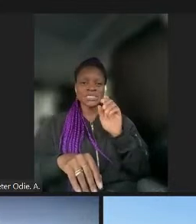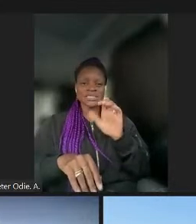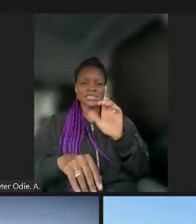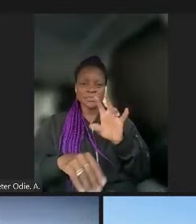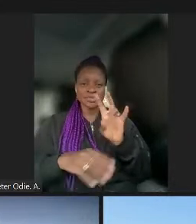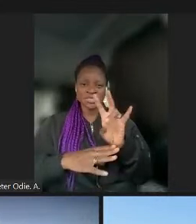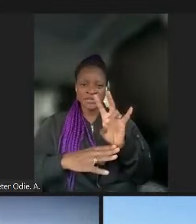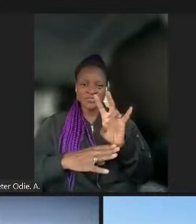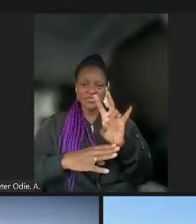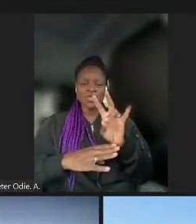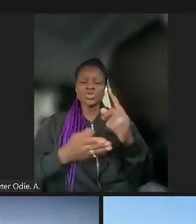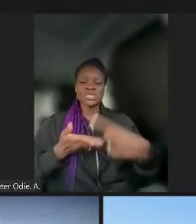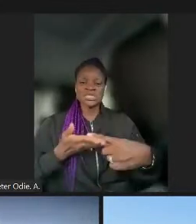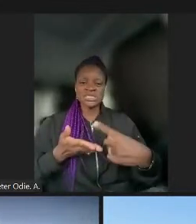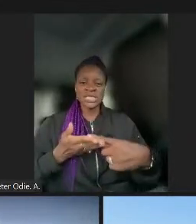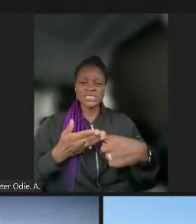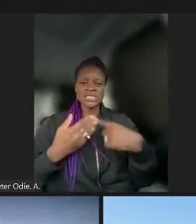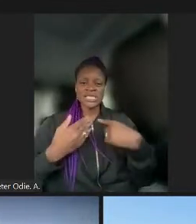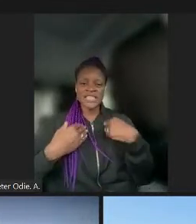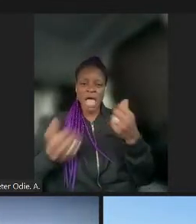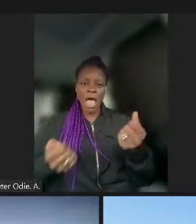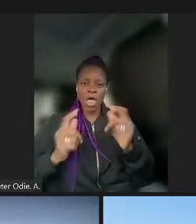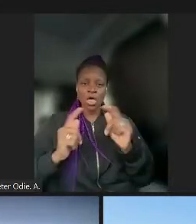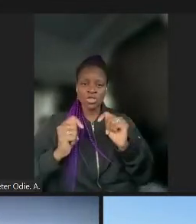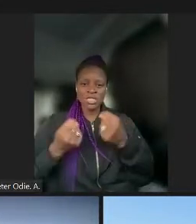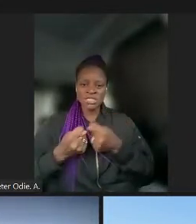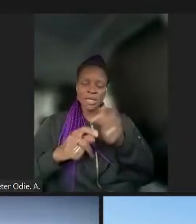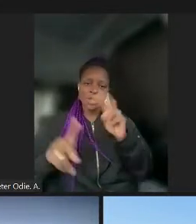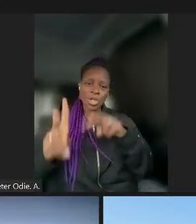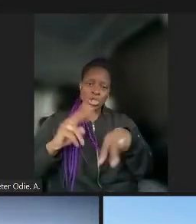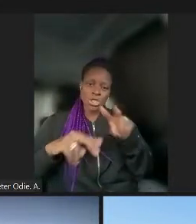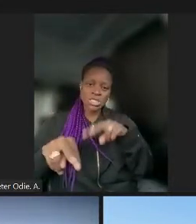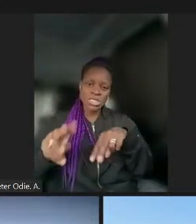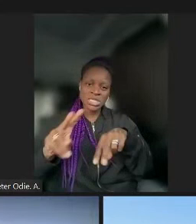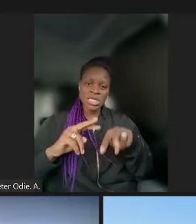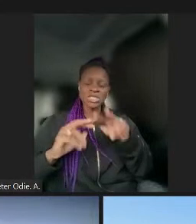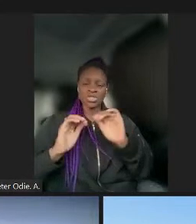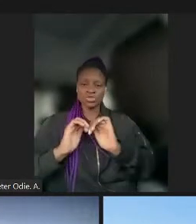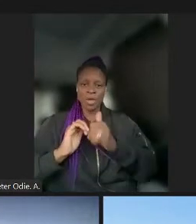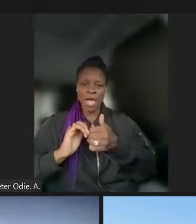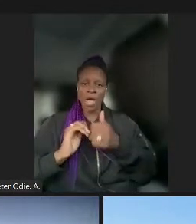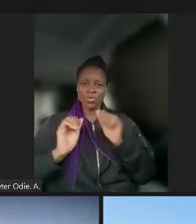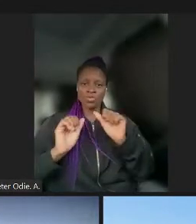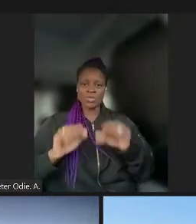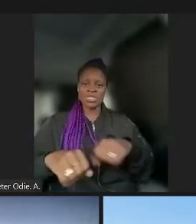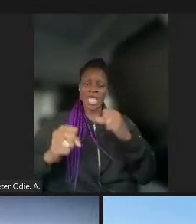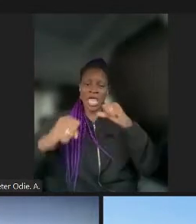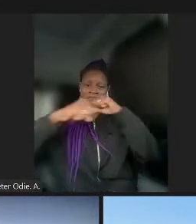will be providing a more detailed look into our county efforts to combat COVID. Until then,